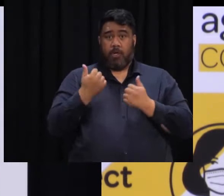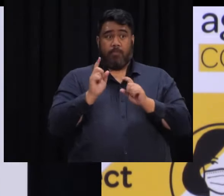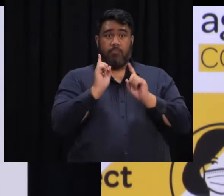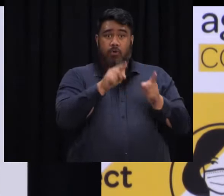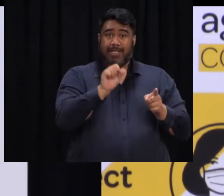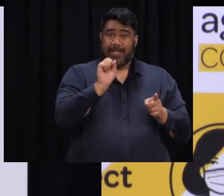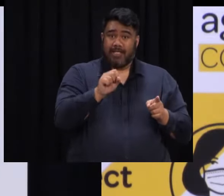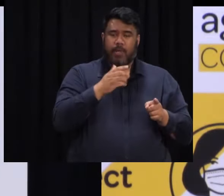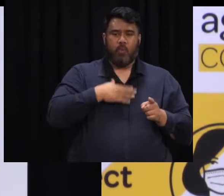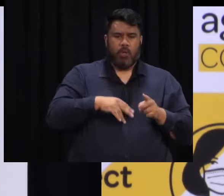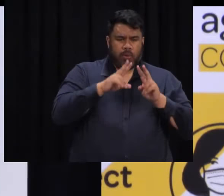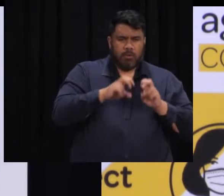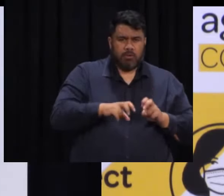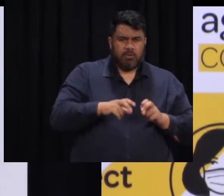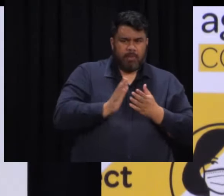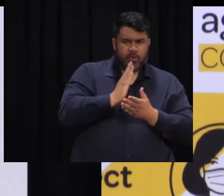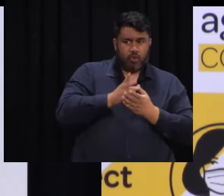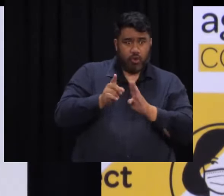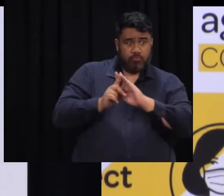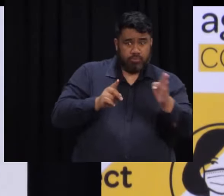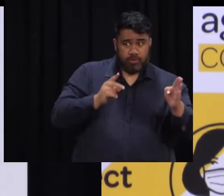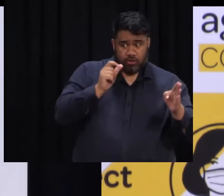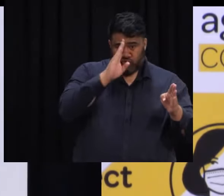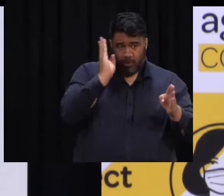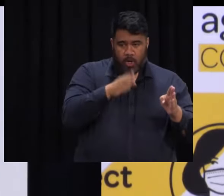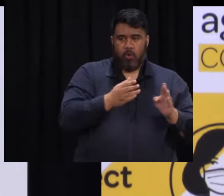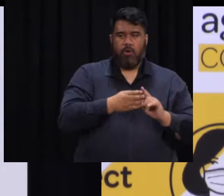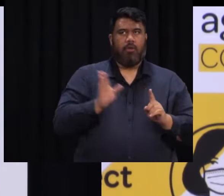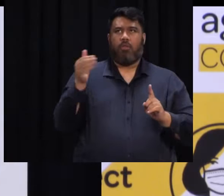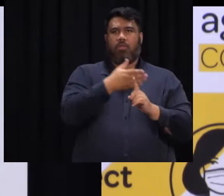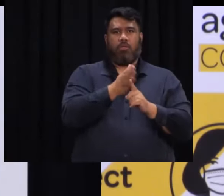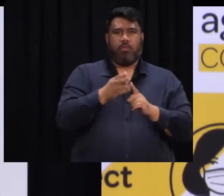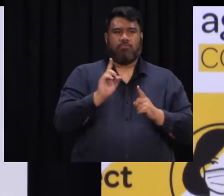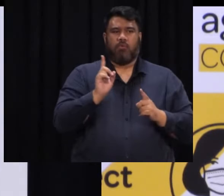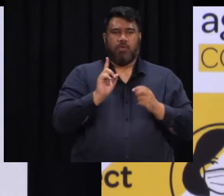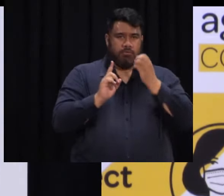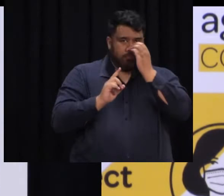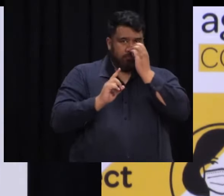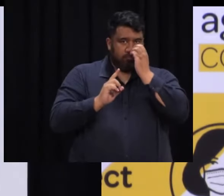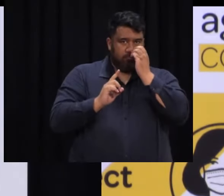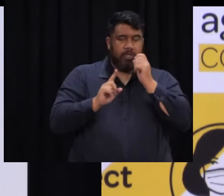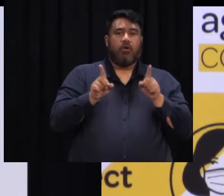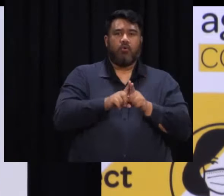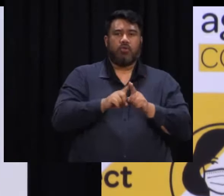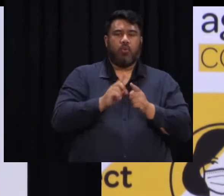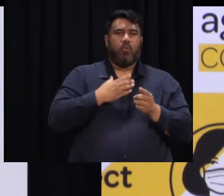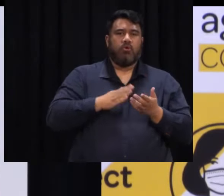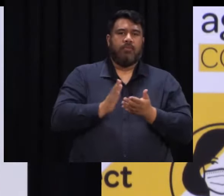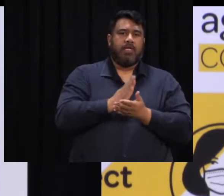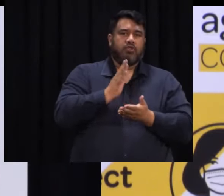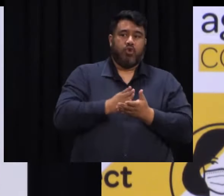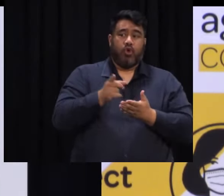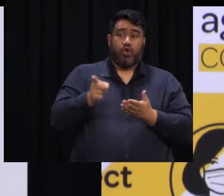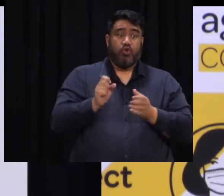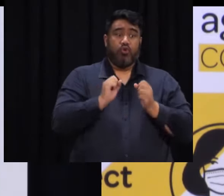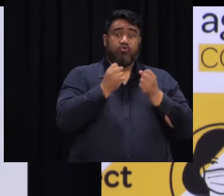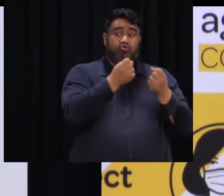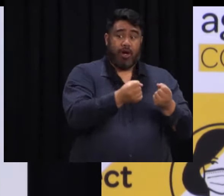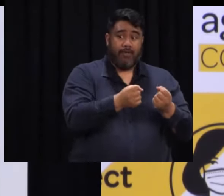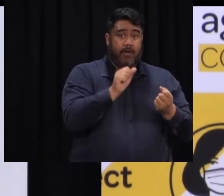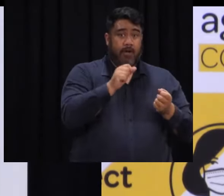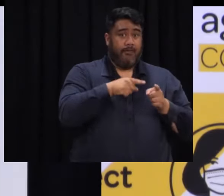their conditions with in the time it took for them to get there that same day, and fulfilled their conditions by the way that they were transported there.